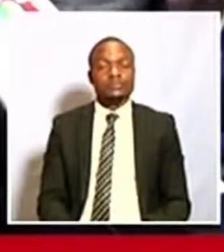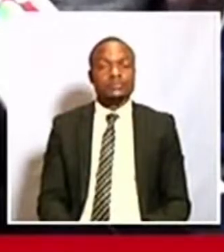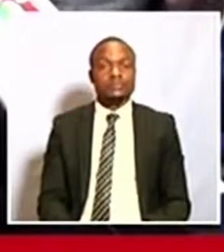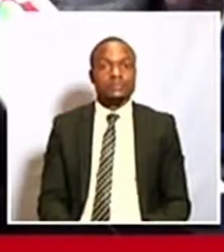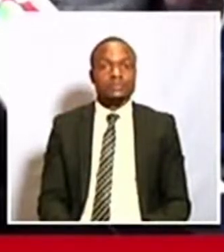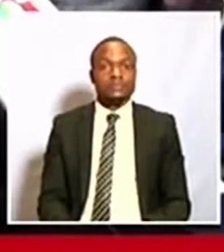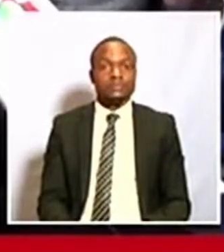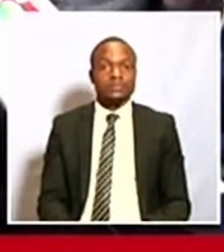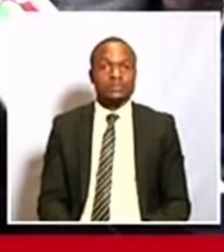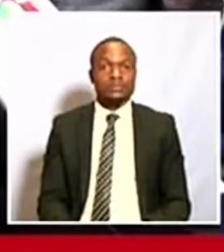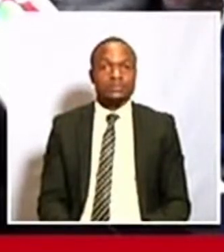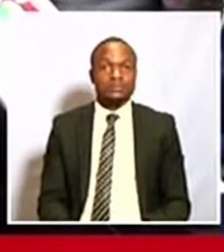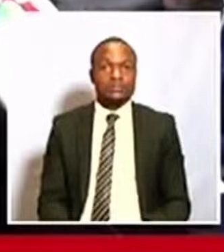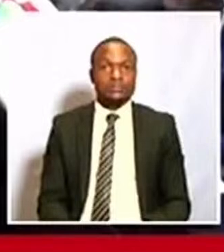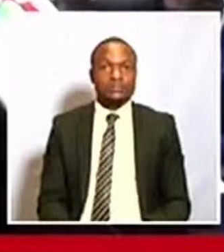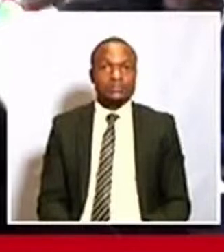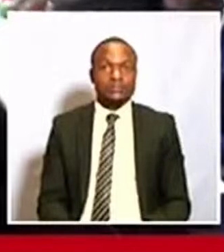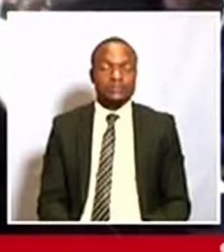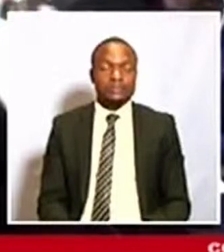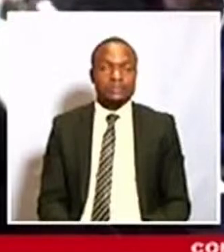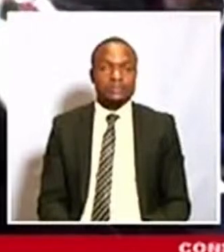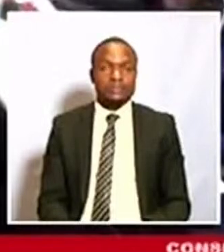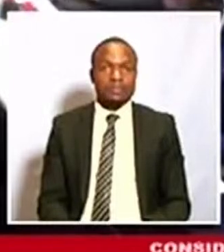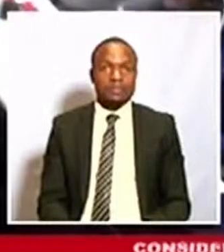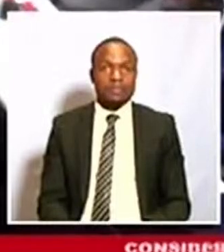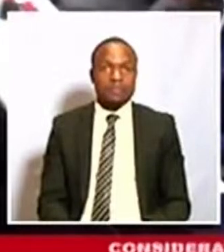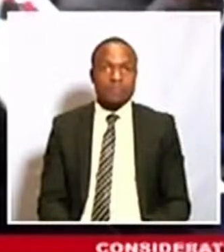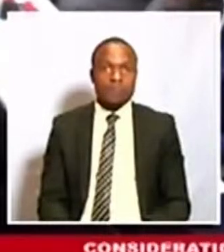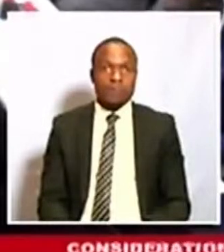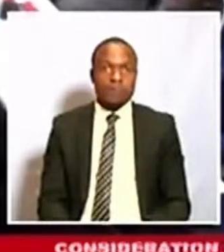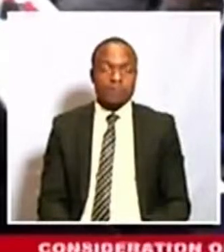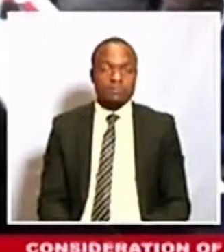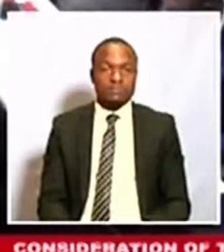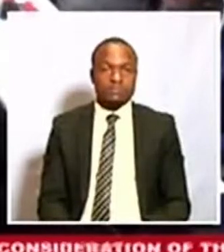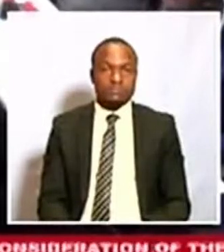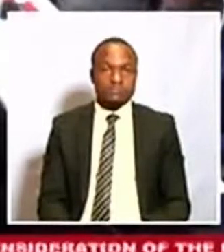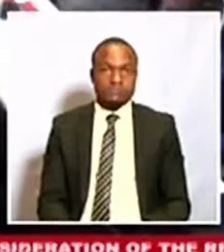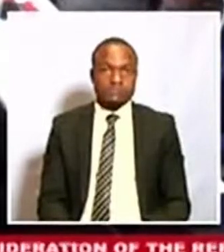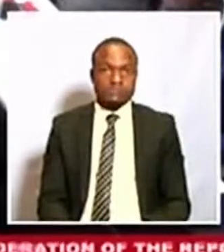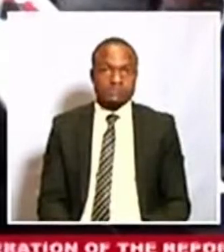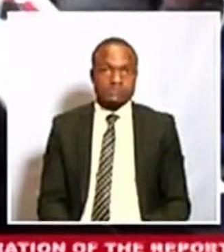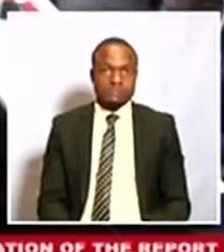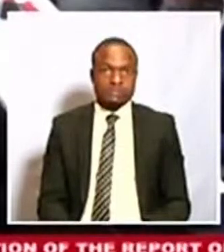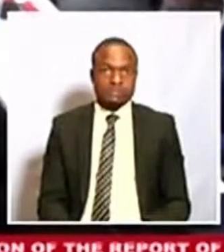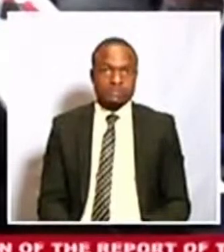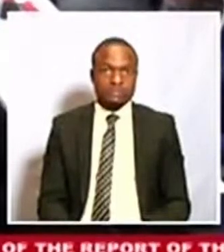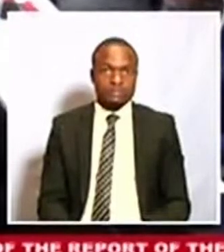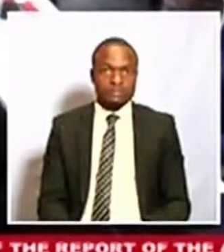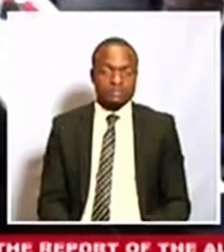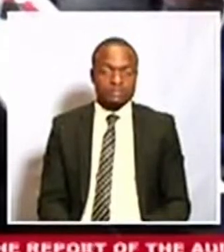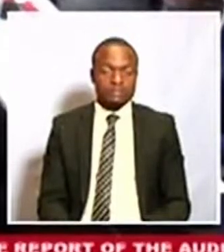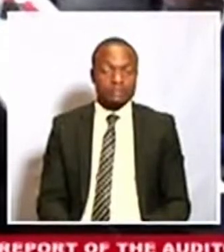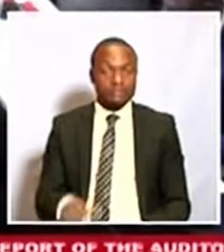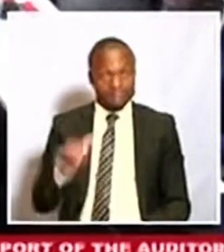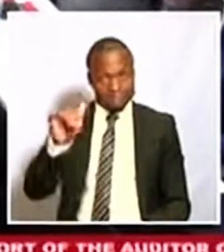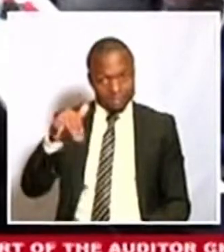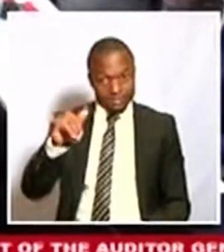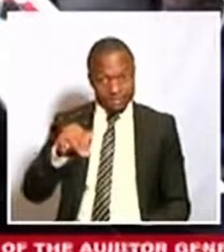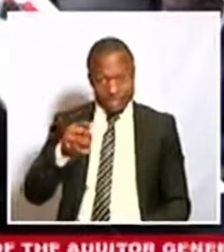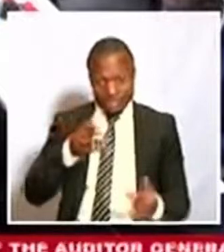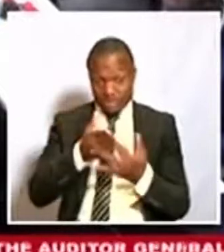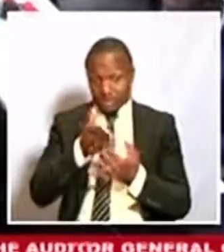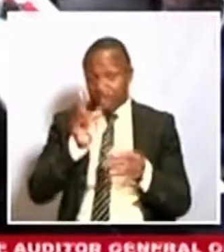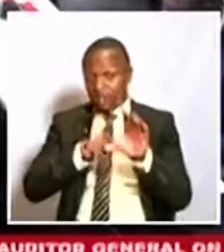Oh, yeah. So, through your Honorable Chairperson. It's Mwanza Alex and the Kavinga Emelda. Yes. Through